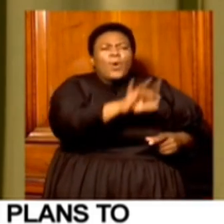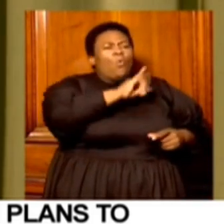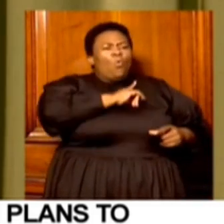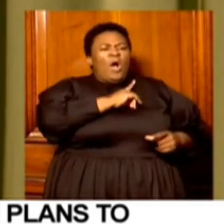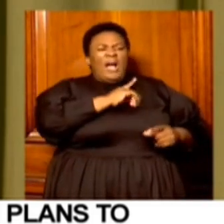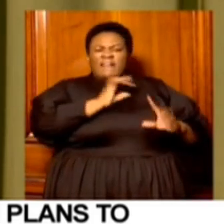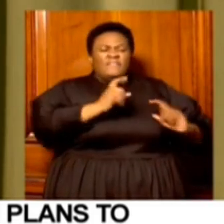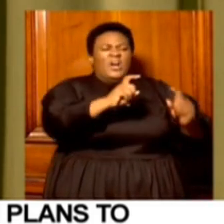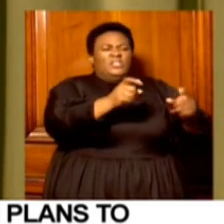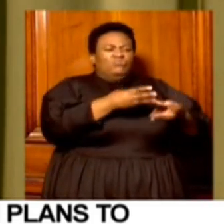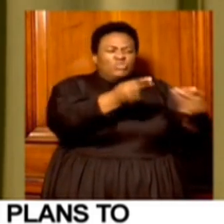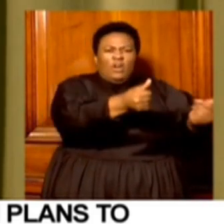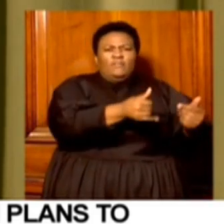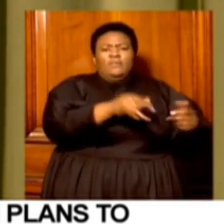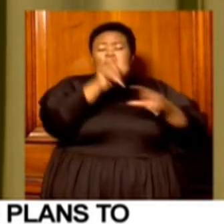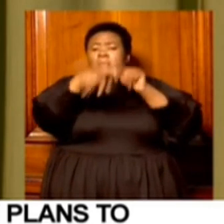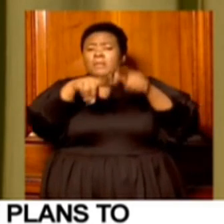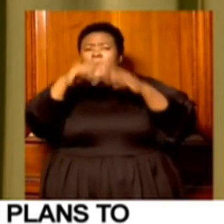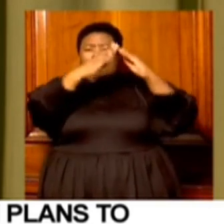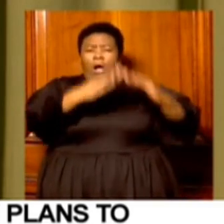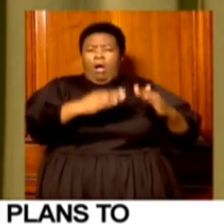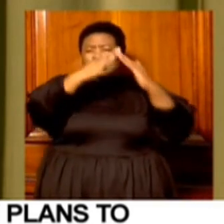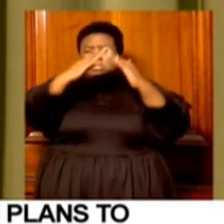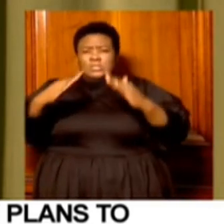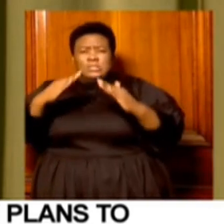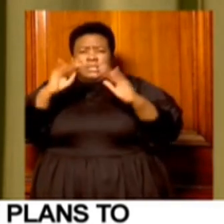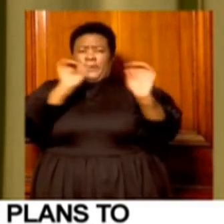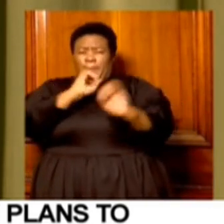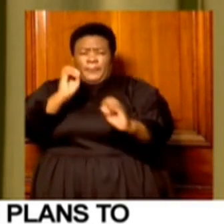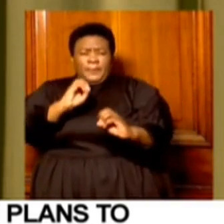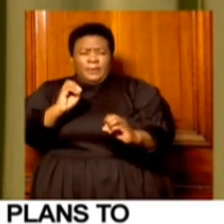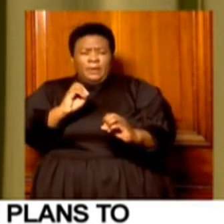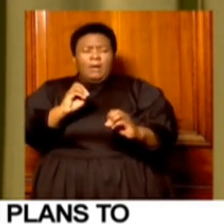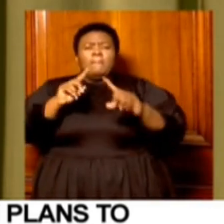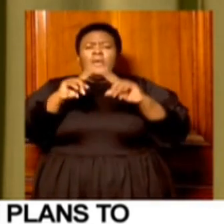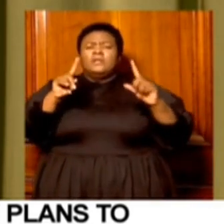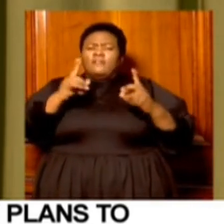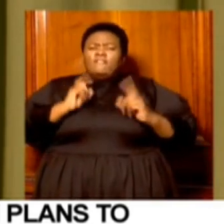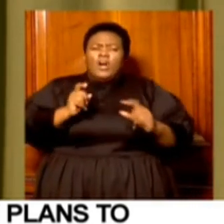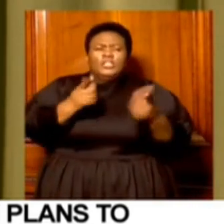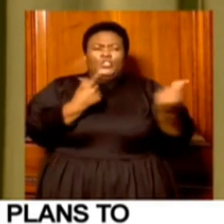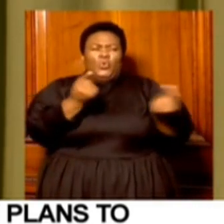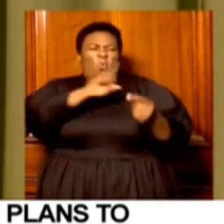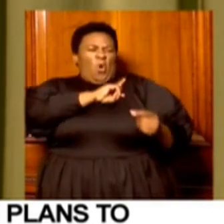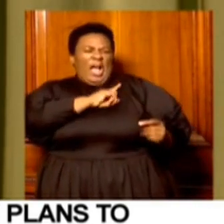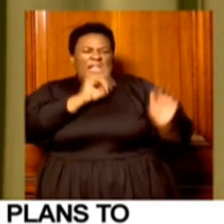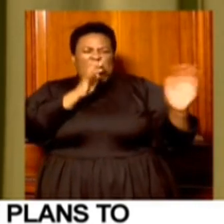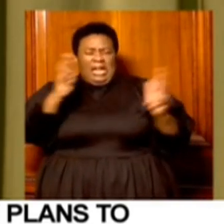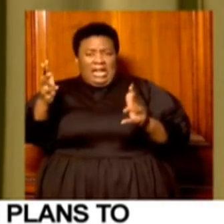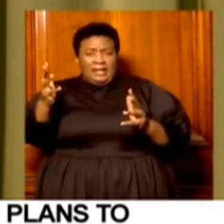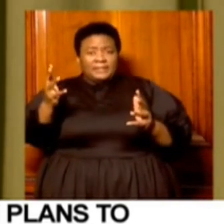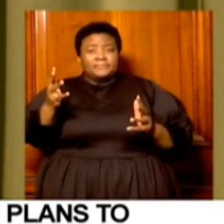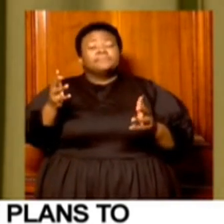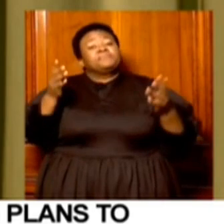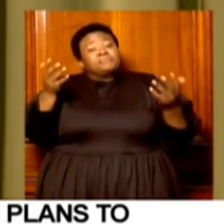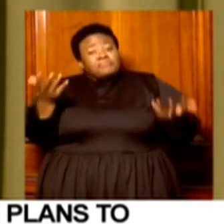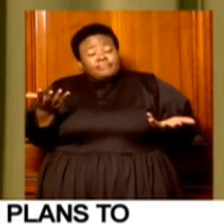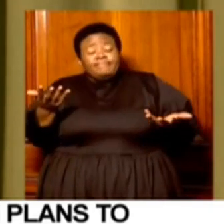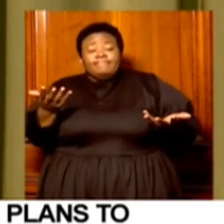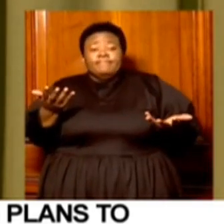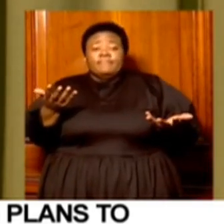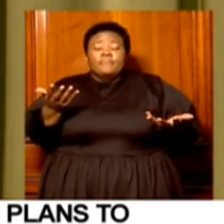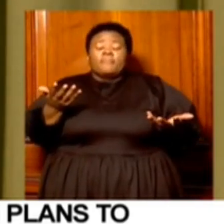People didn't have housing. How did you do it so quick and turn around and all of that? So that capacity will go with us, part of